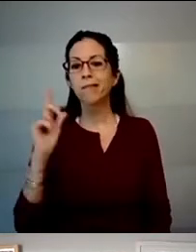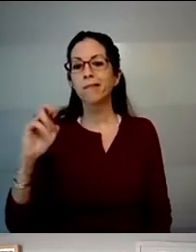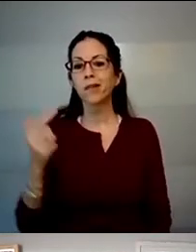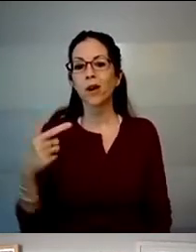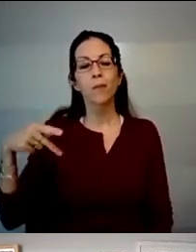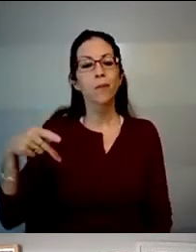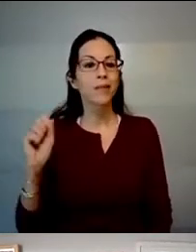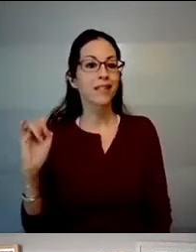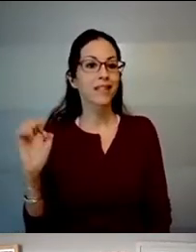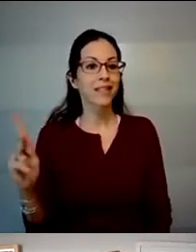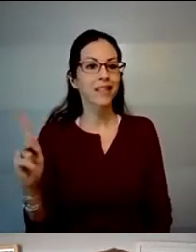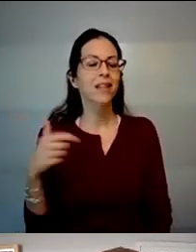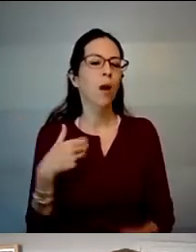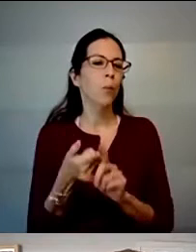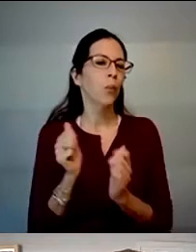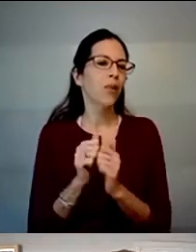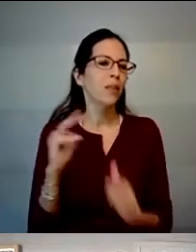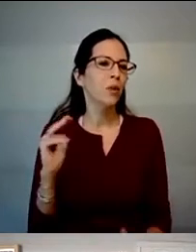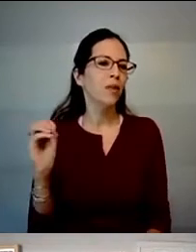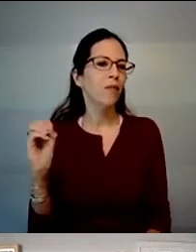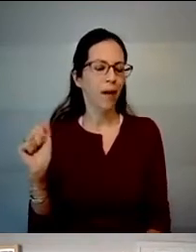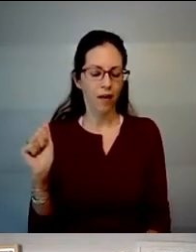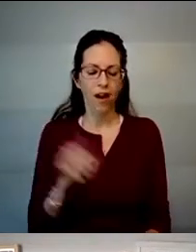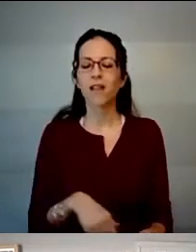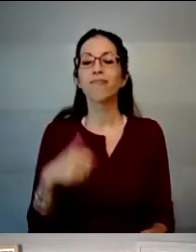America. I'm the Vice President of Financial Consulting.